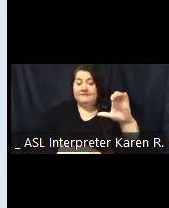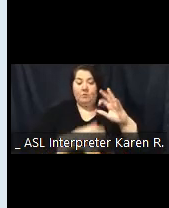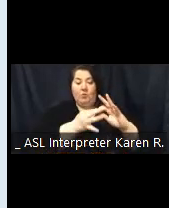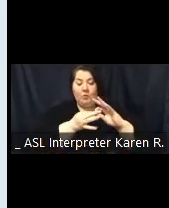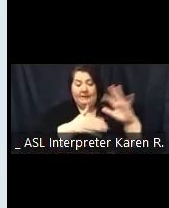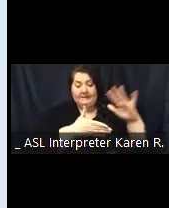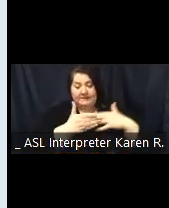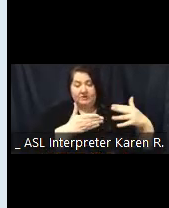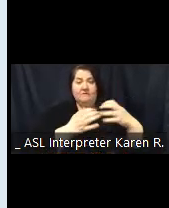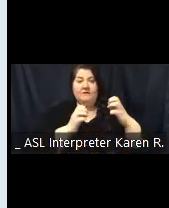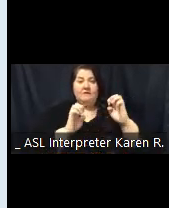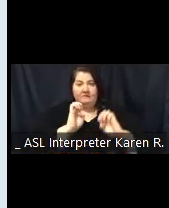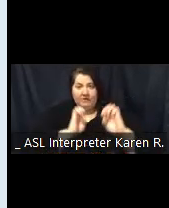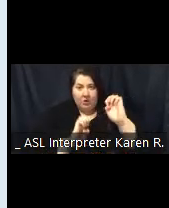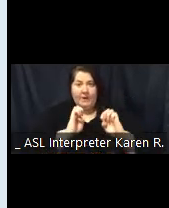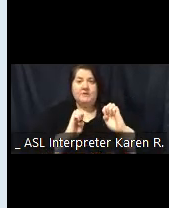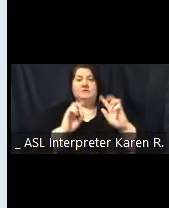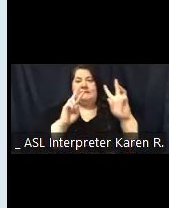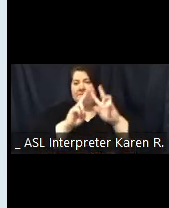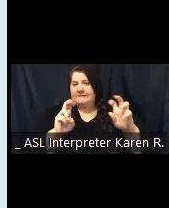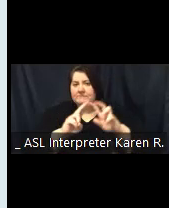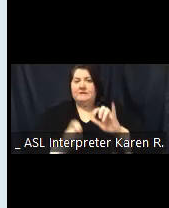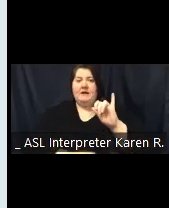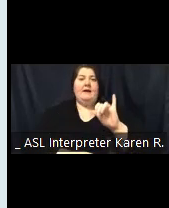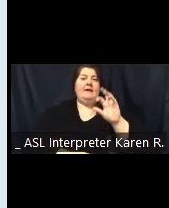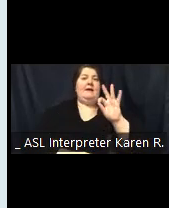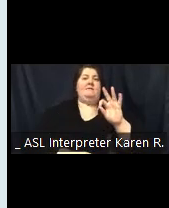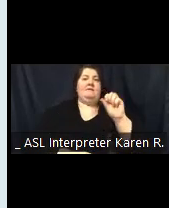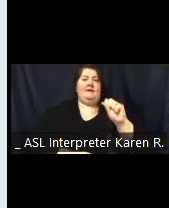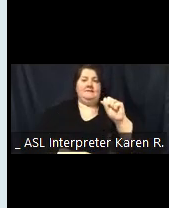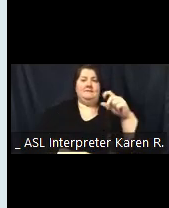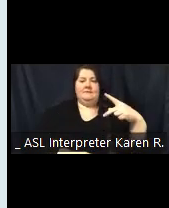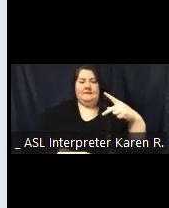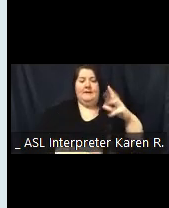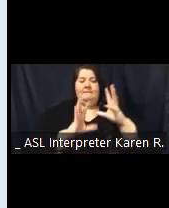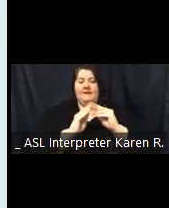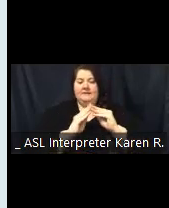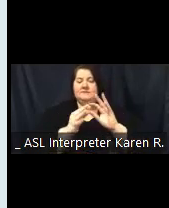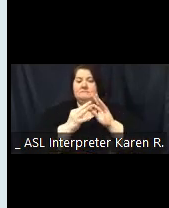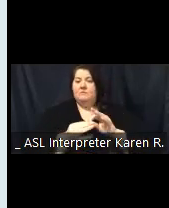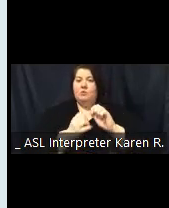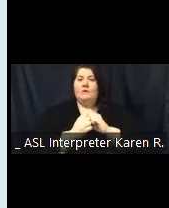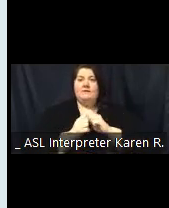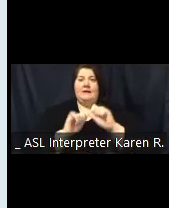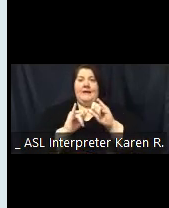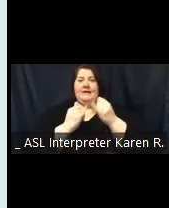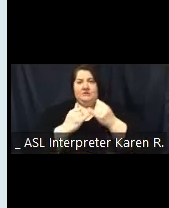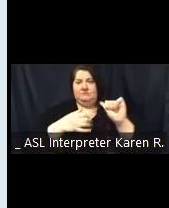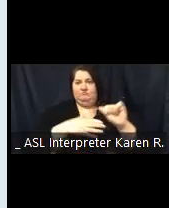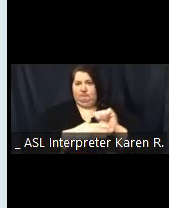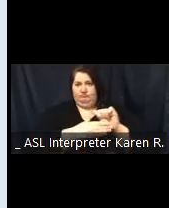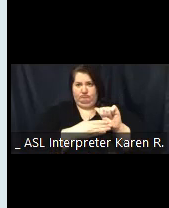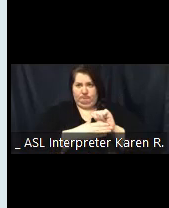of evaluations, assessments, and IFSP meetings in alignment with their agency's practices.